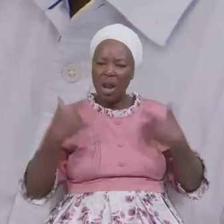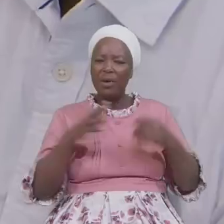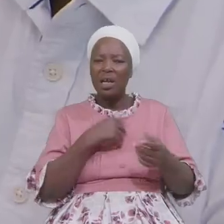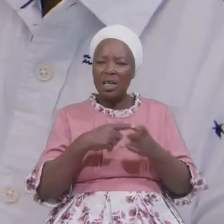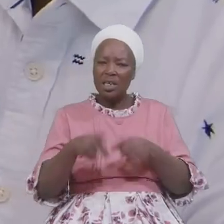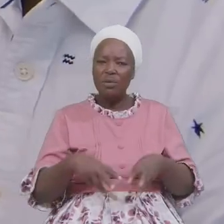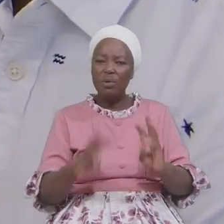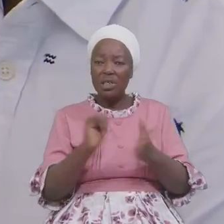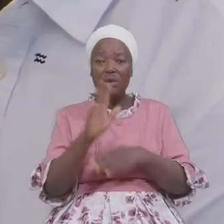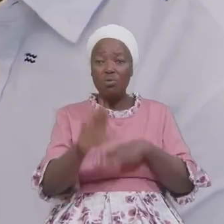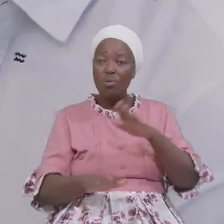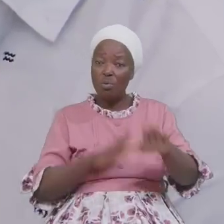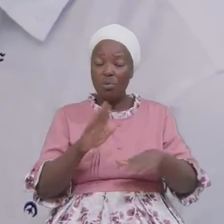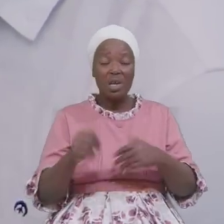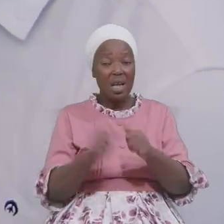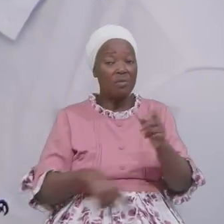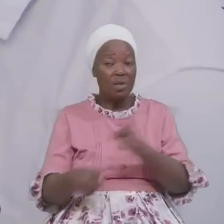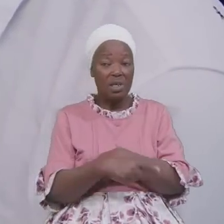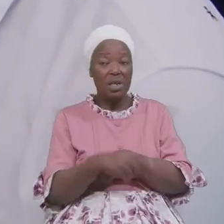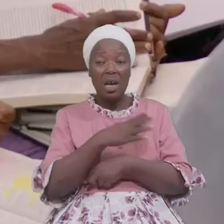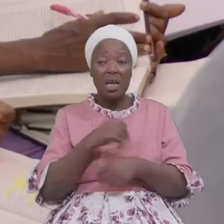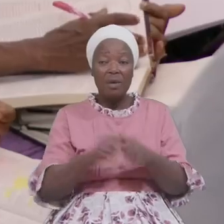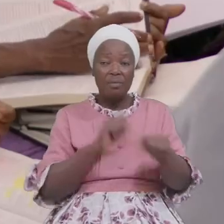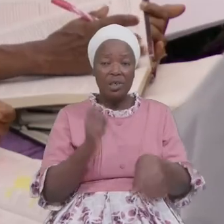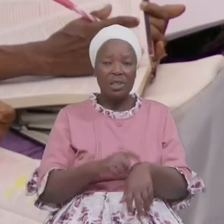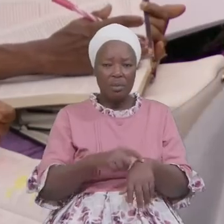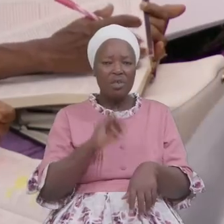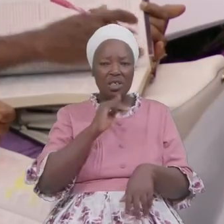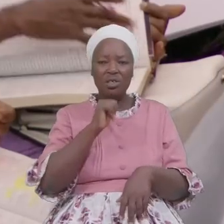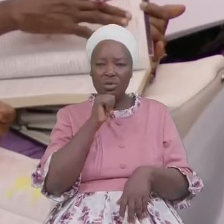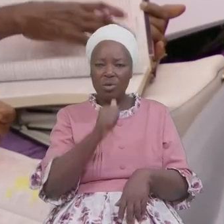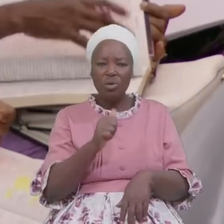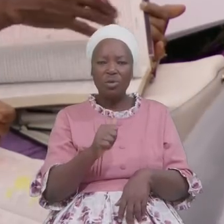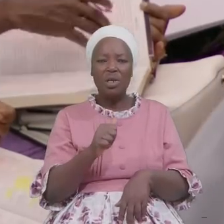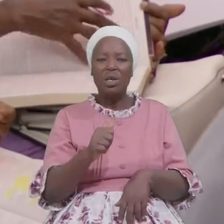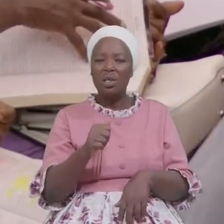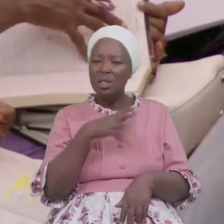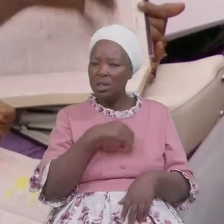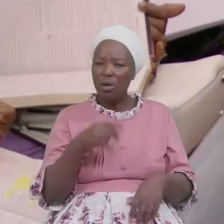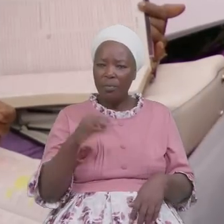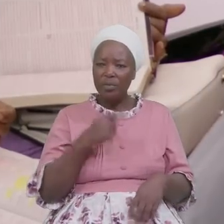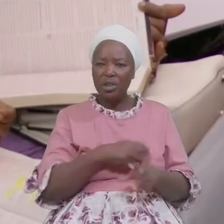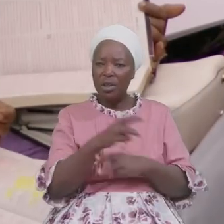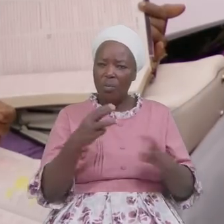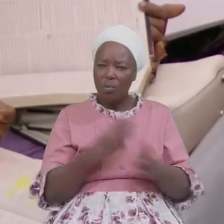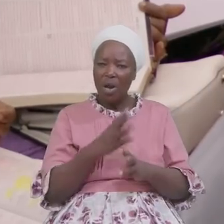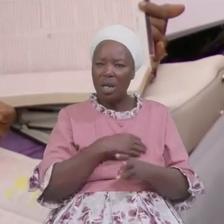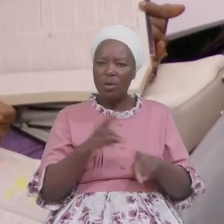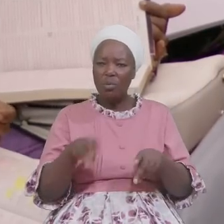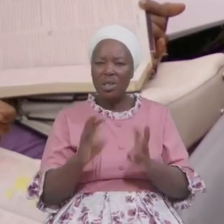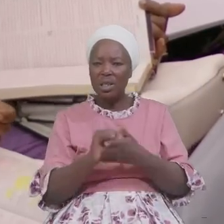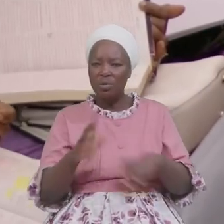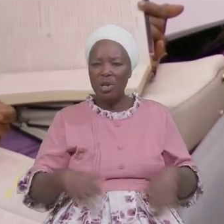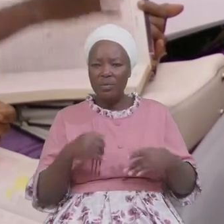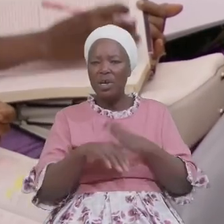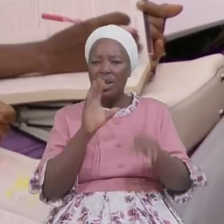way you walk every day and every time in small things and in big things, in church and out of the church,